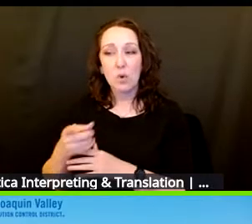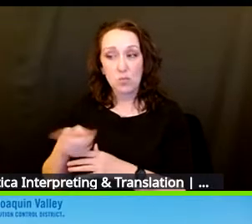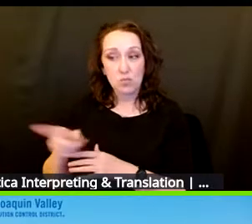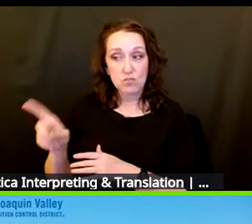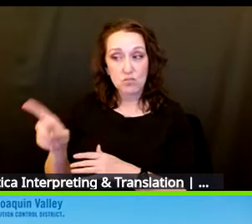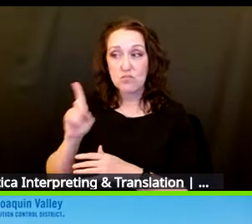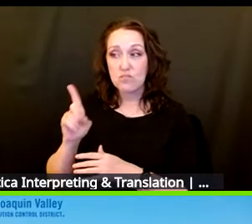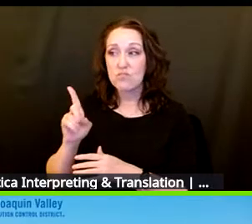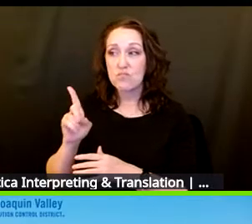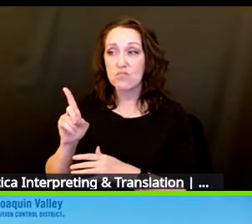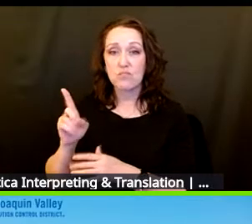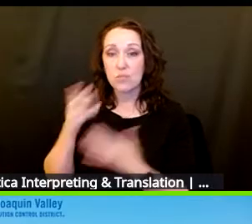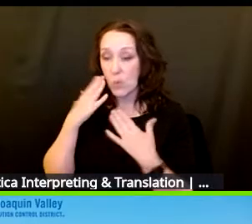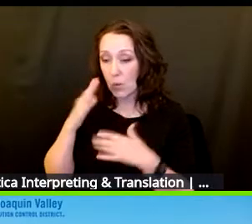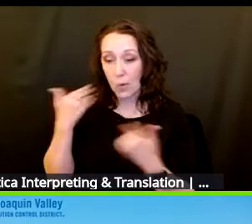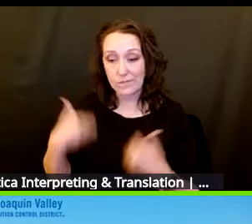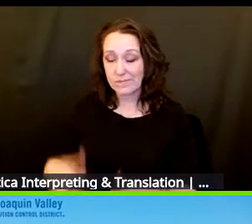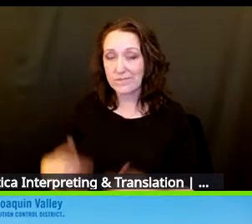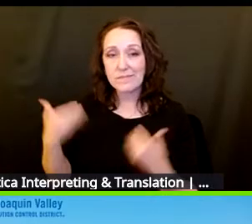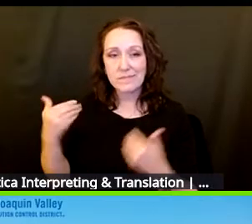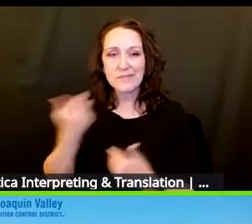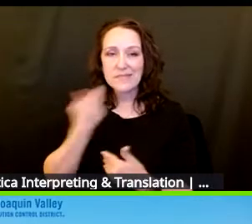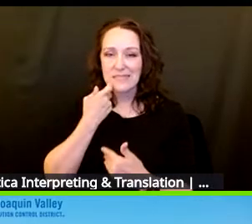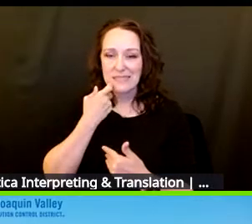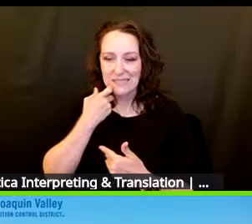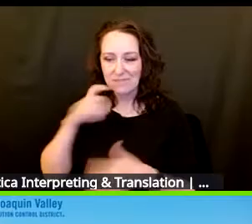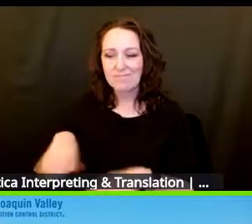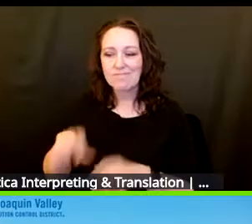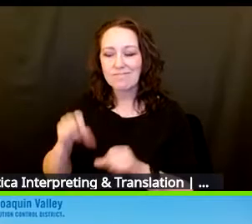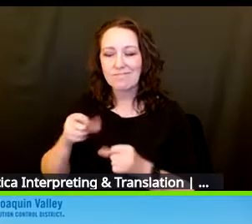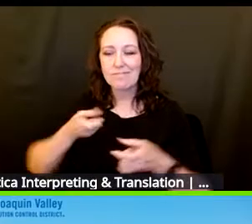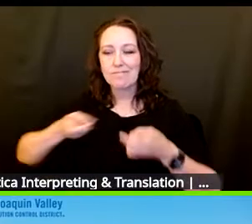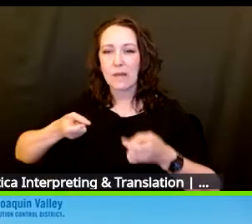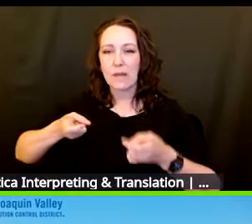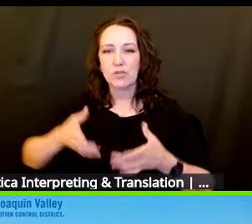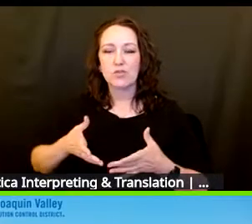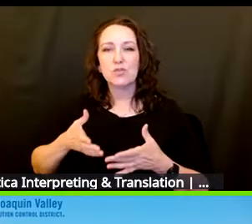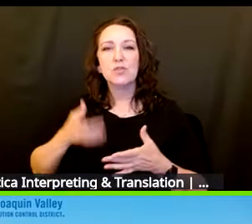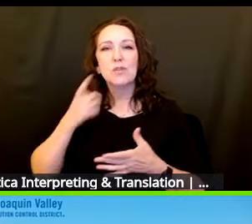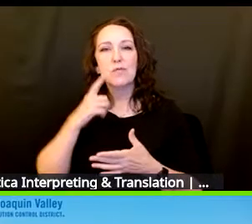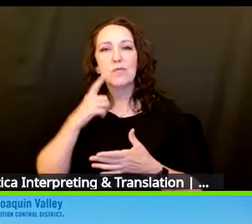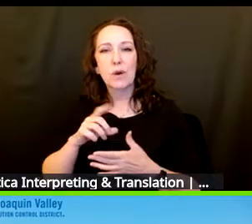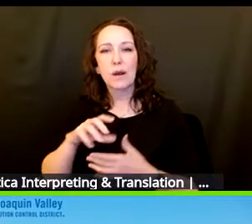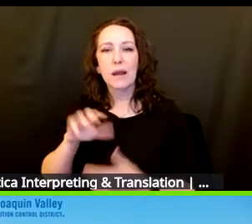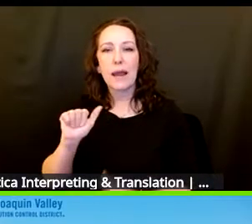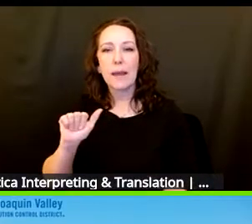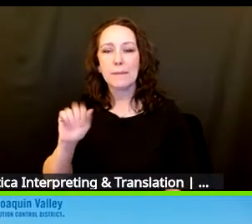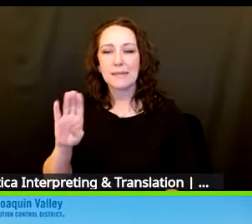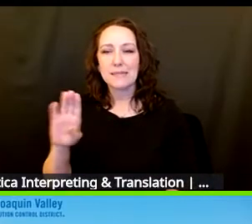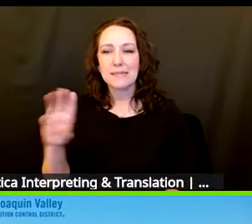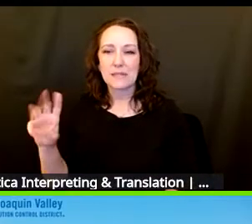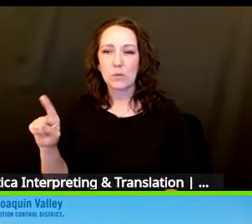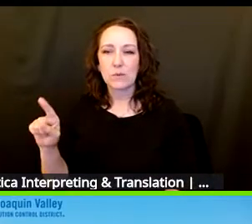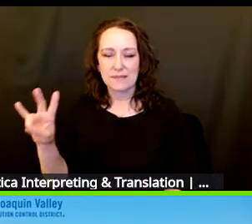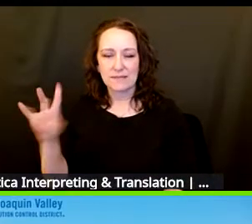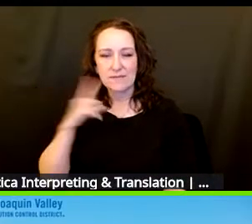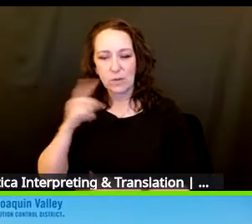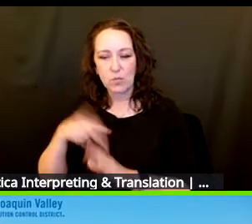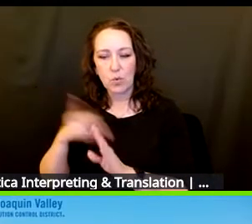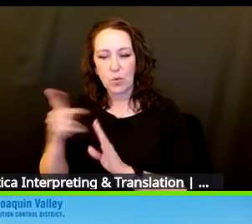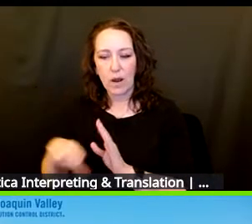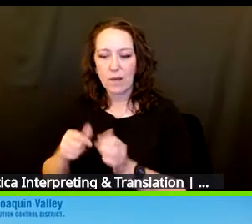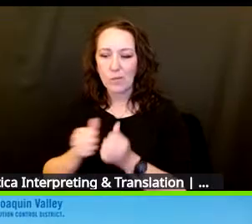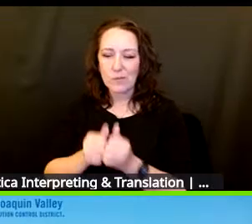who don't know me, I have recently stepped in to be the manager over the AB617 program with Stephanie here